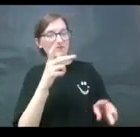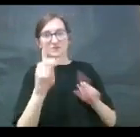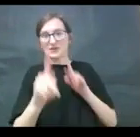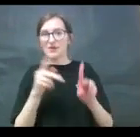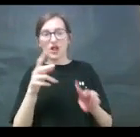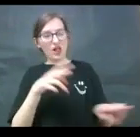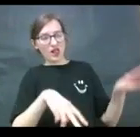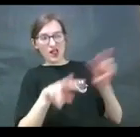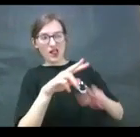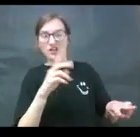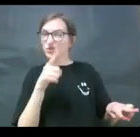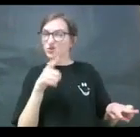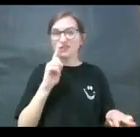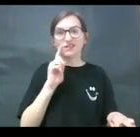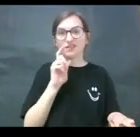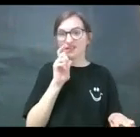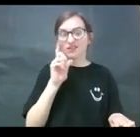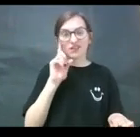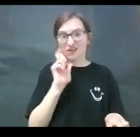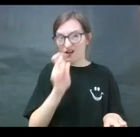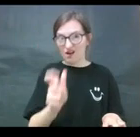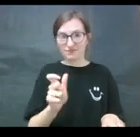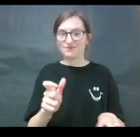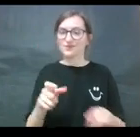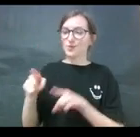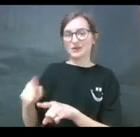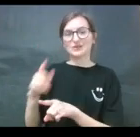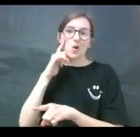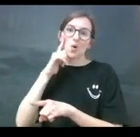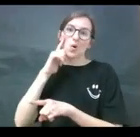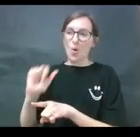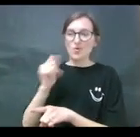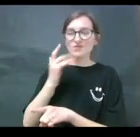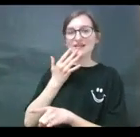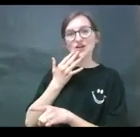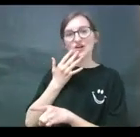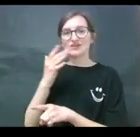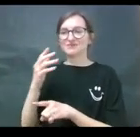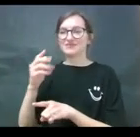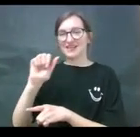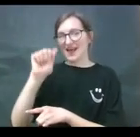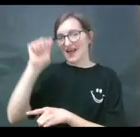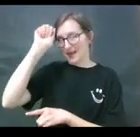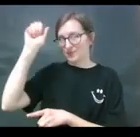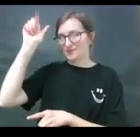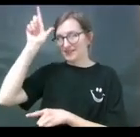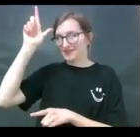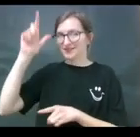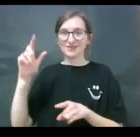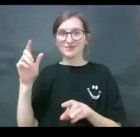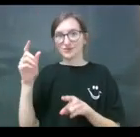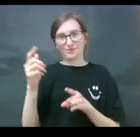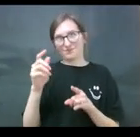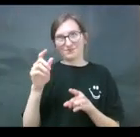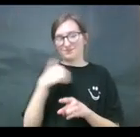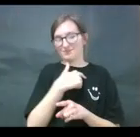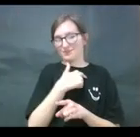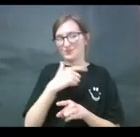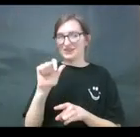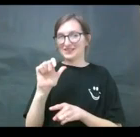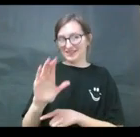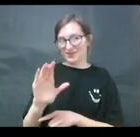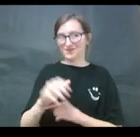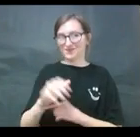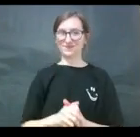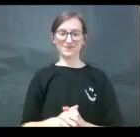it's golden and it's Abe because we're Lincoln Center. Okay? So you won this award. I'll tell you who nominated